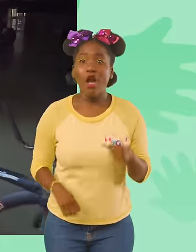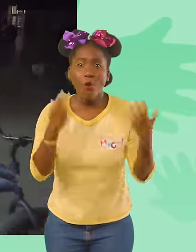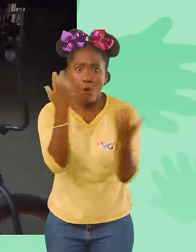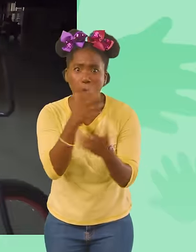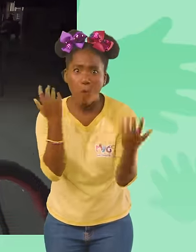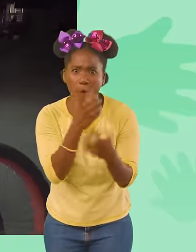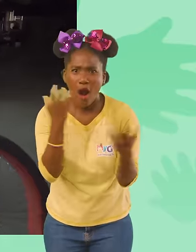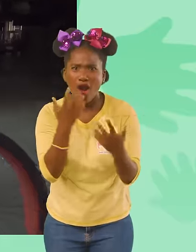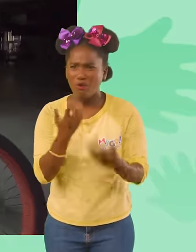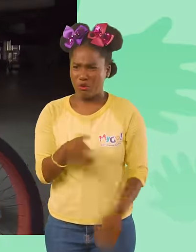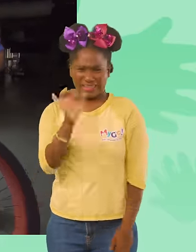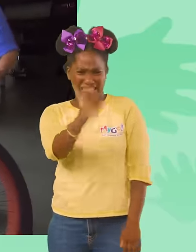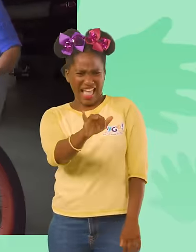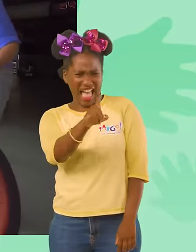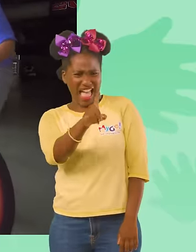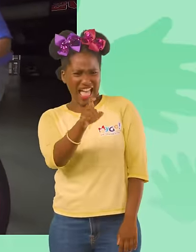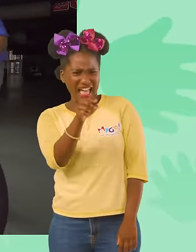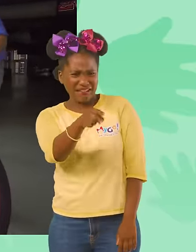Whoa, what is this?